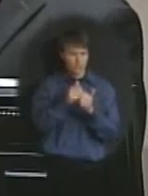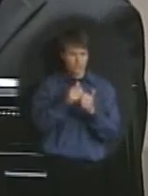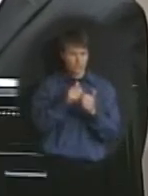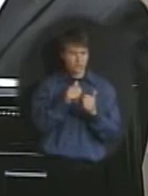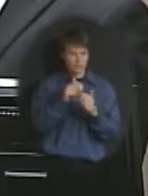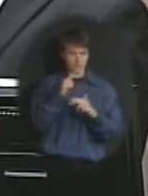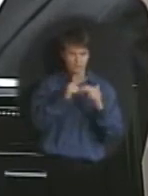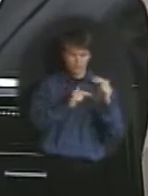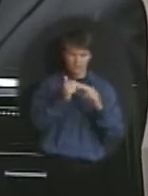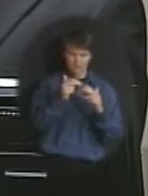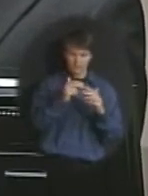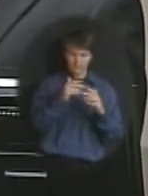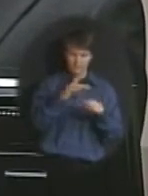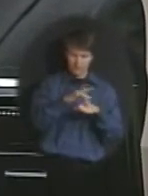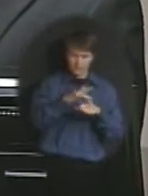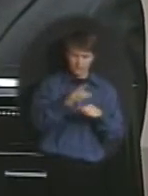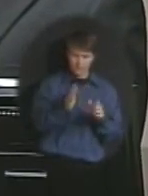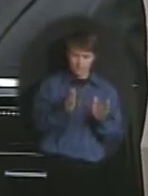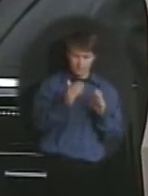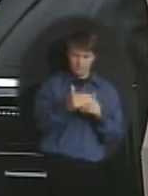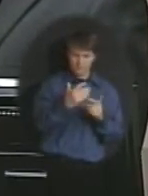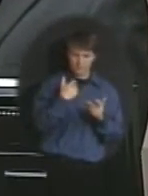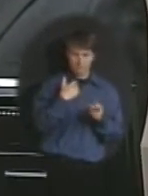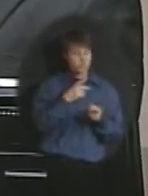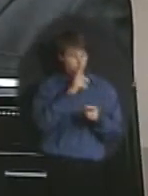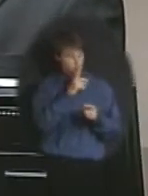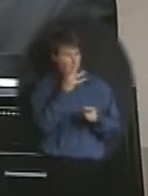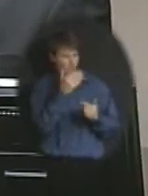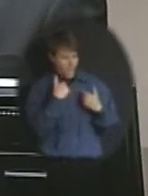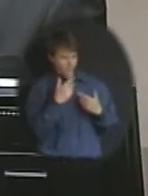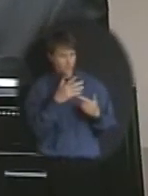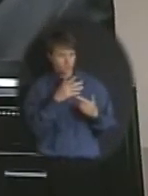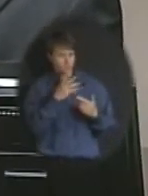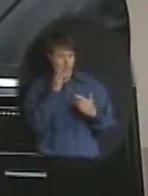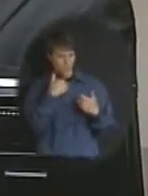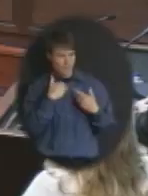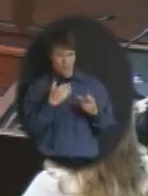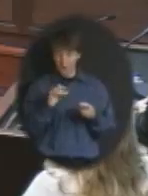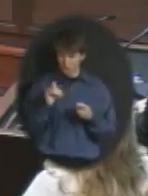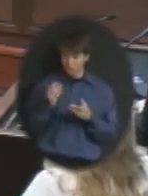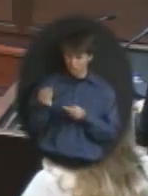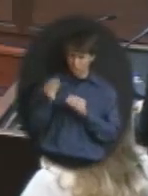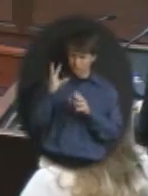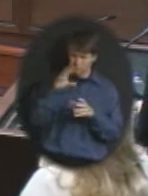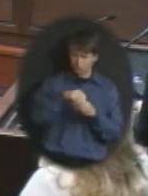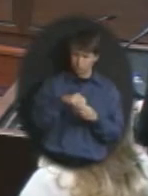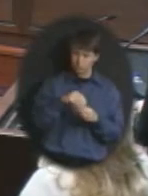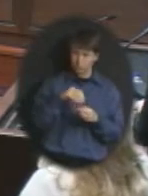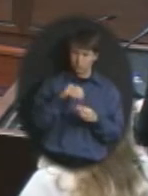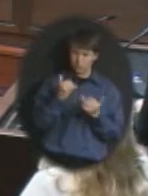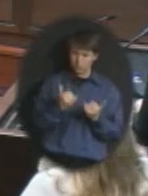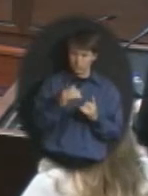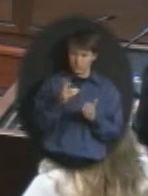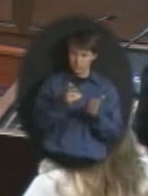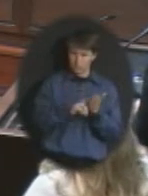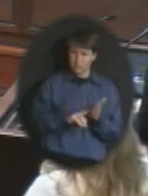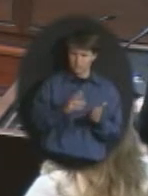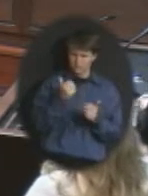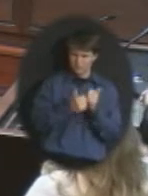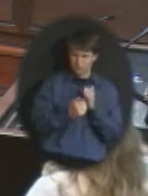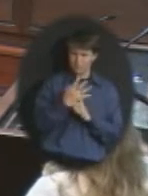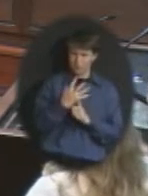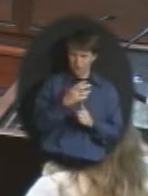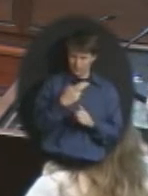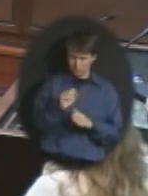working on that right now, and I believe we could have that by the work session. And include the current enrollments at those 4 high schools along with that Certainly. Projected